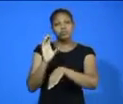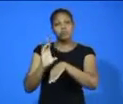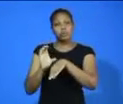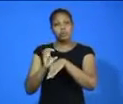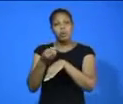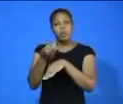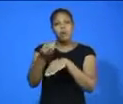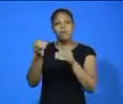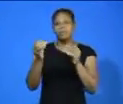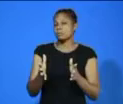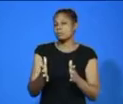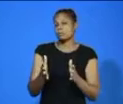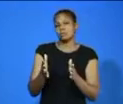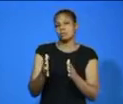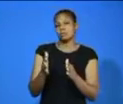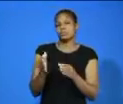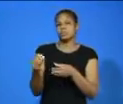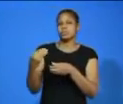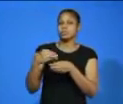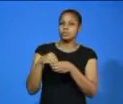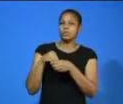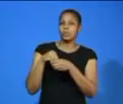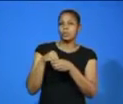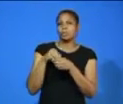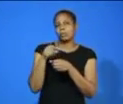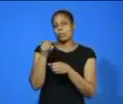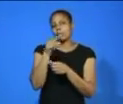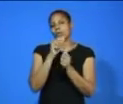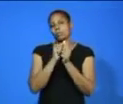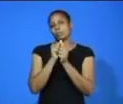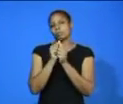mourning, even in this moment.